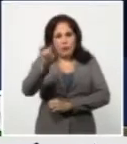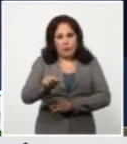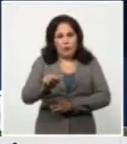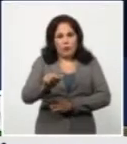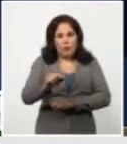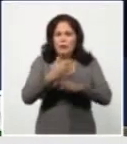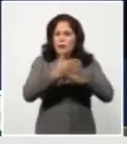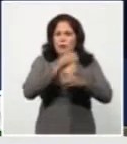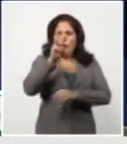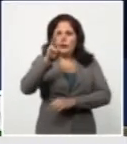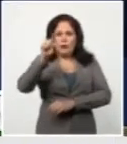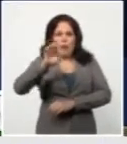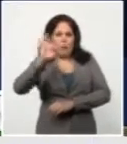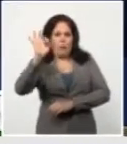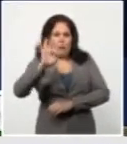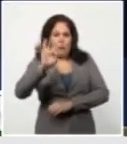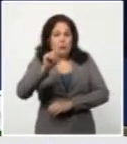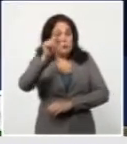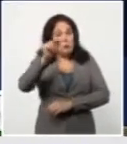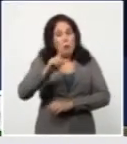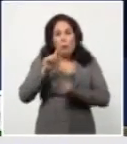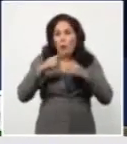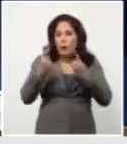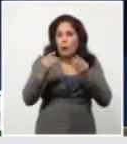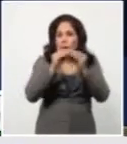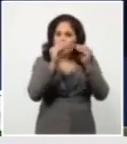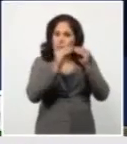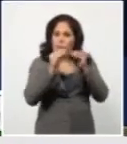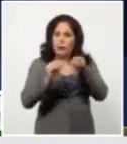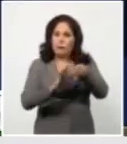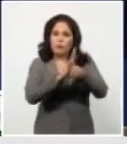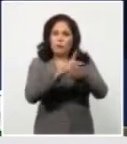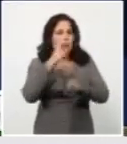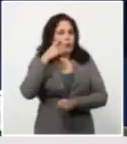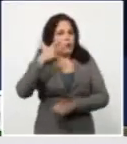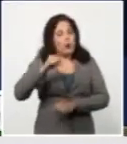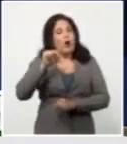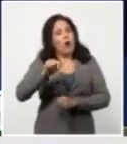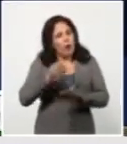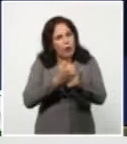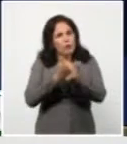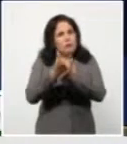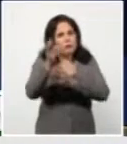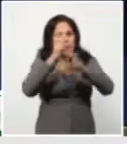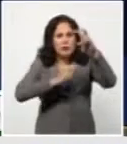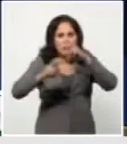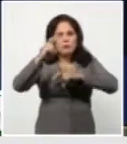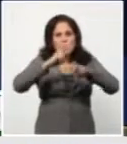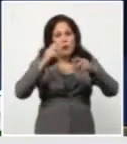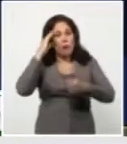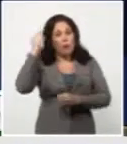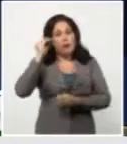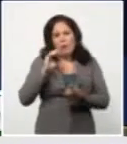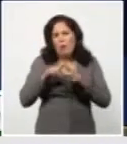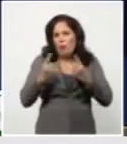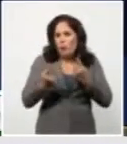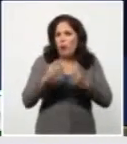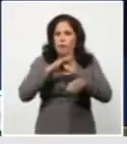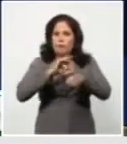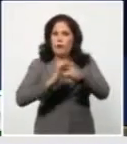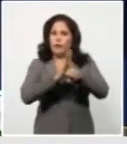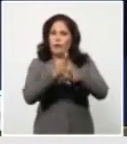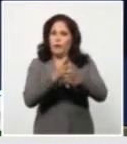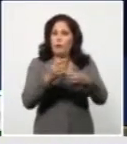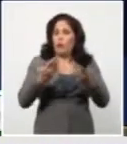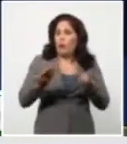and now we have 66 people whose source has not been identified, 3%, and the search of